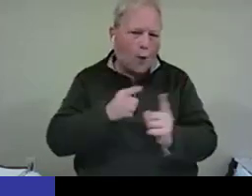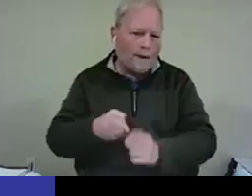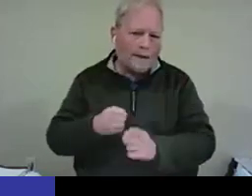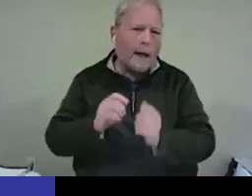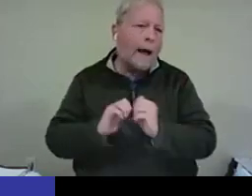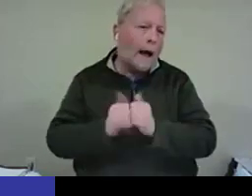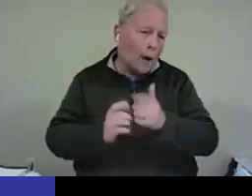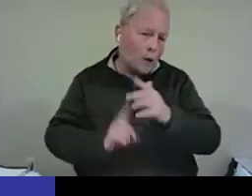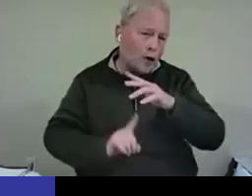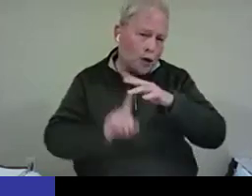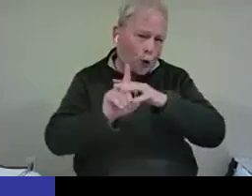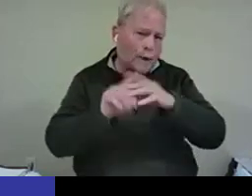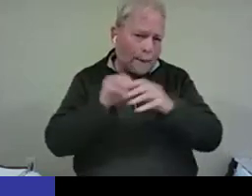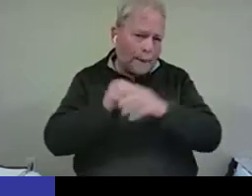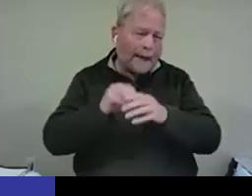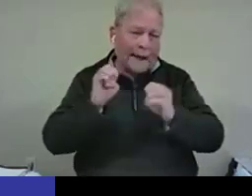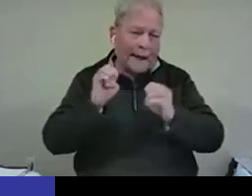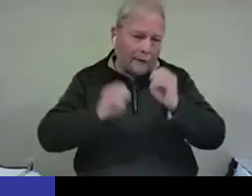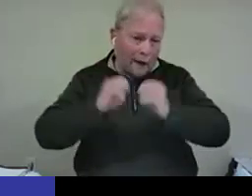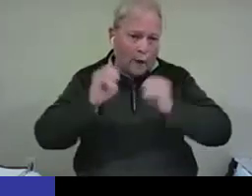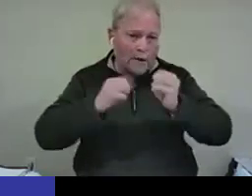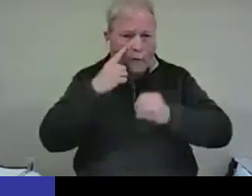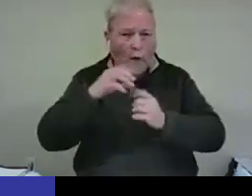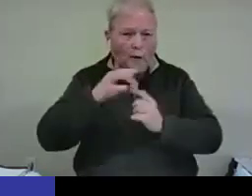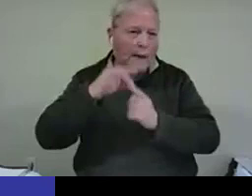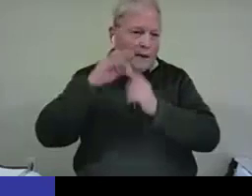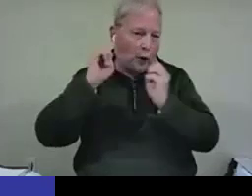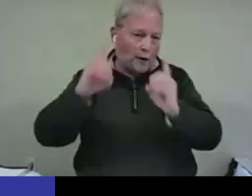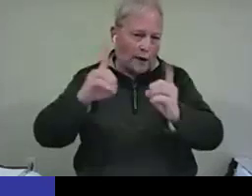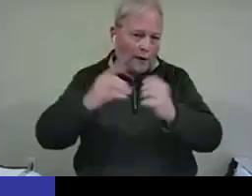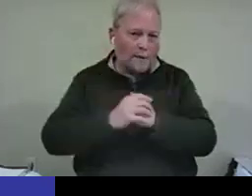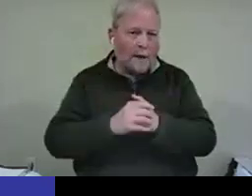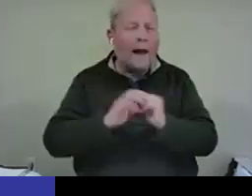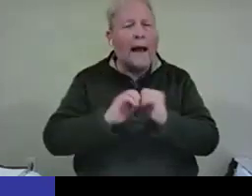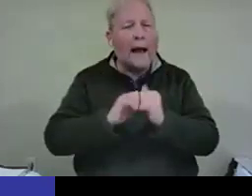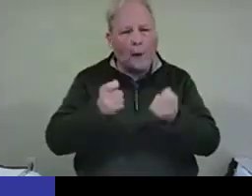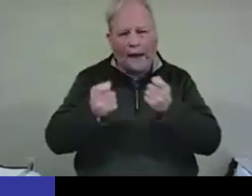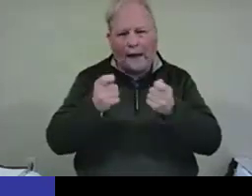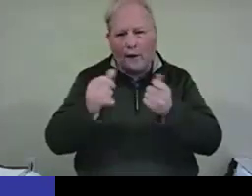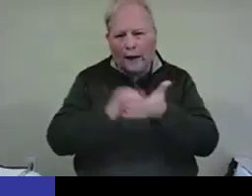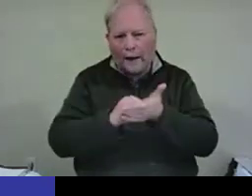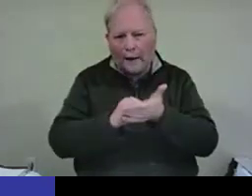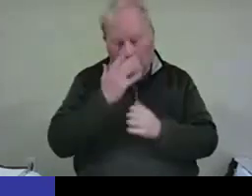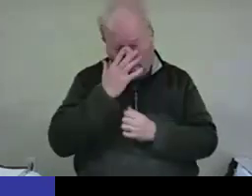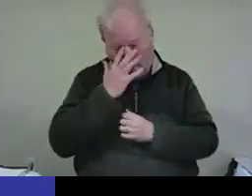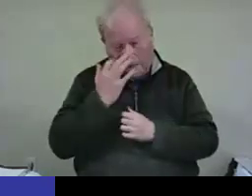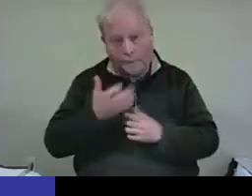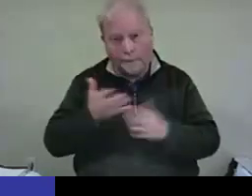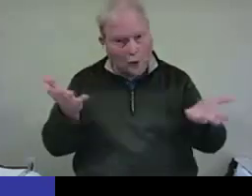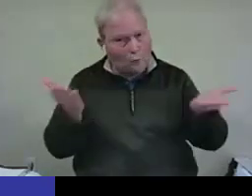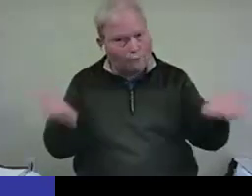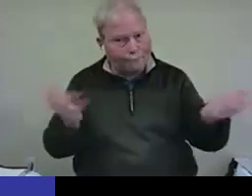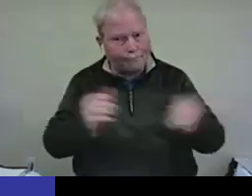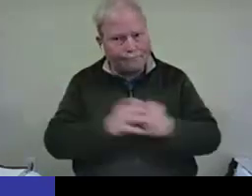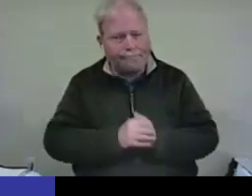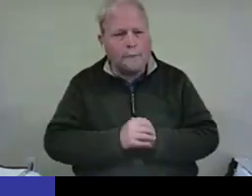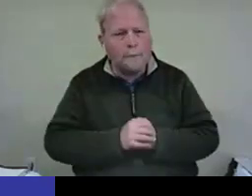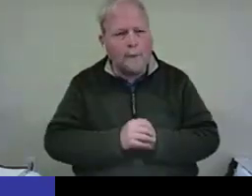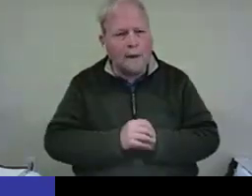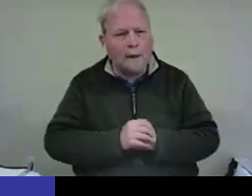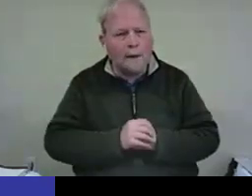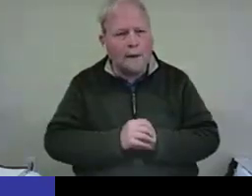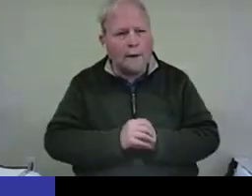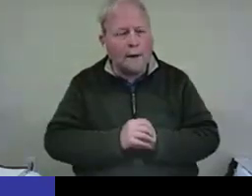evaluation process and how to address them. But interviews are also a great opportunity.